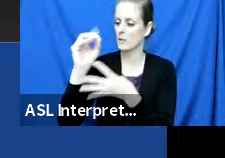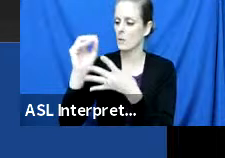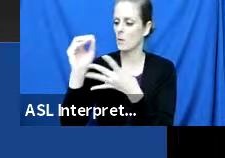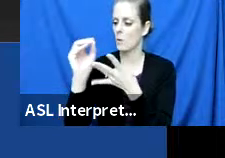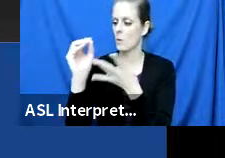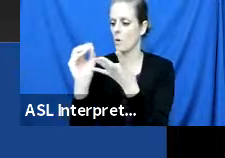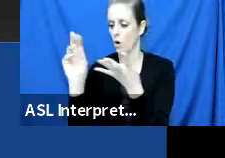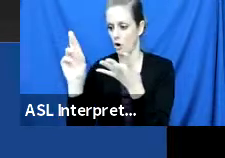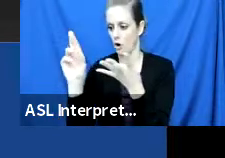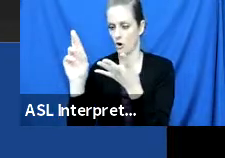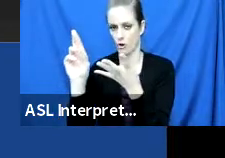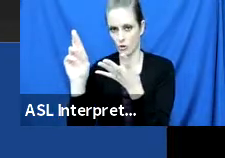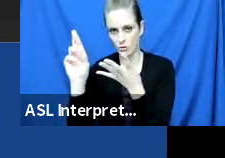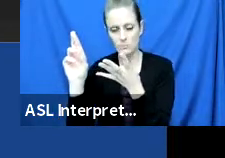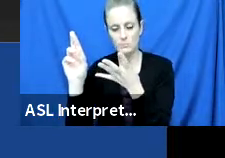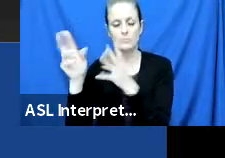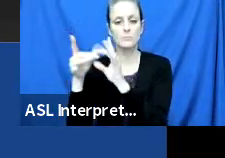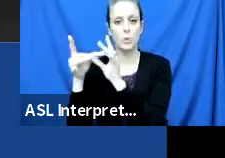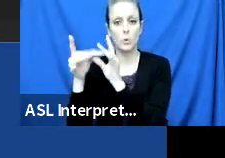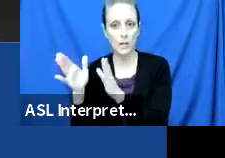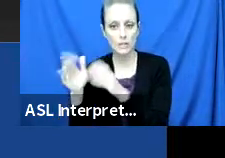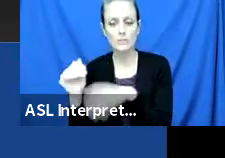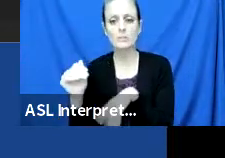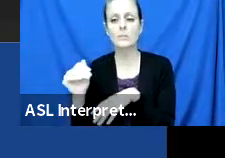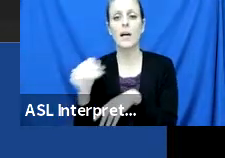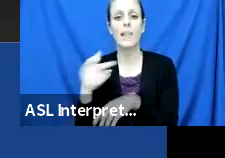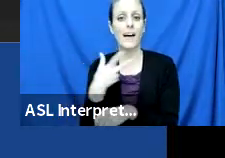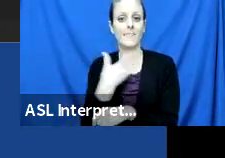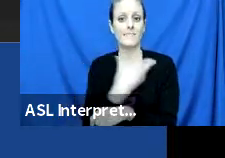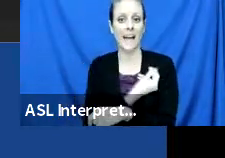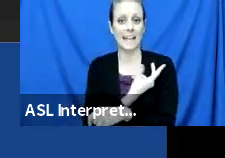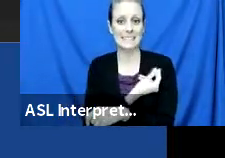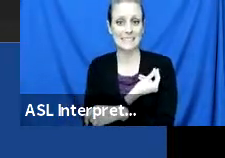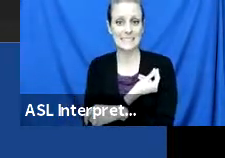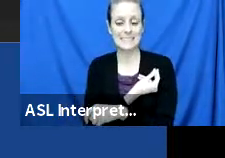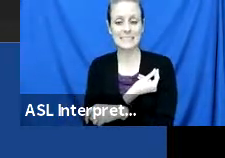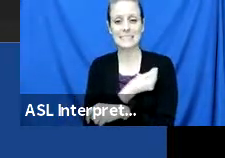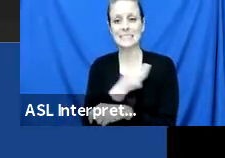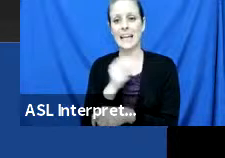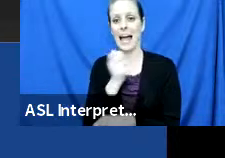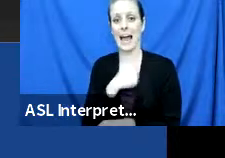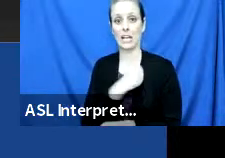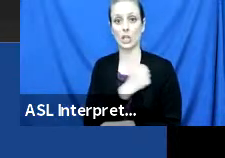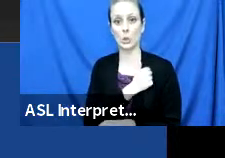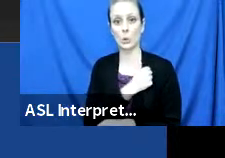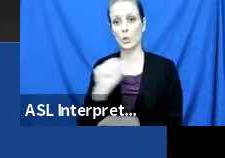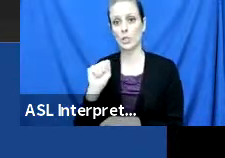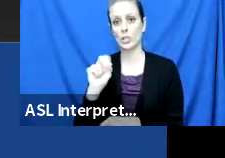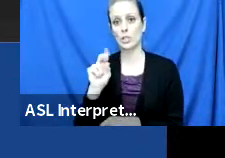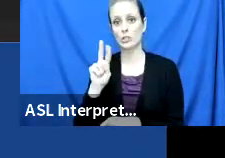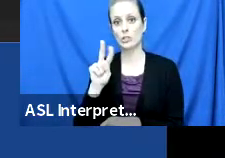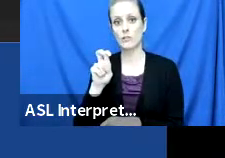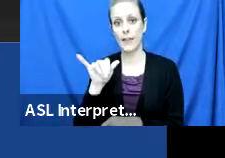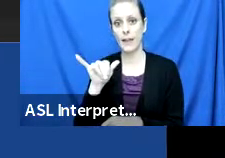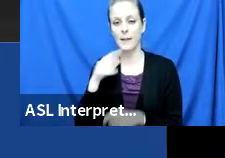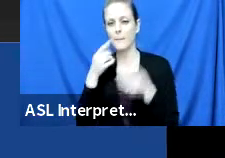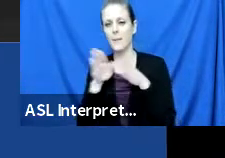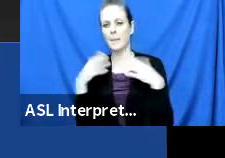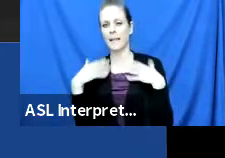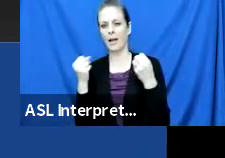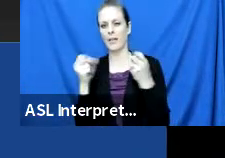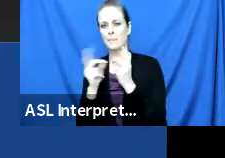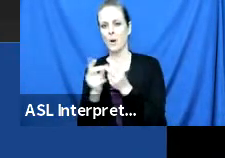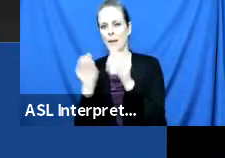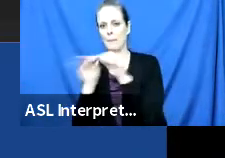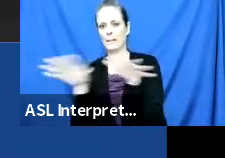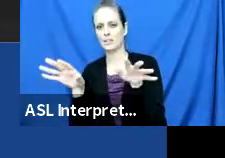detail the vaccine attitude survey that was administered by our public health department. And we took information